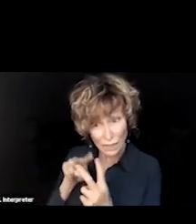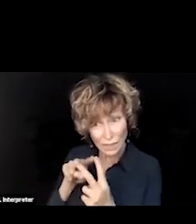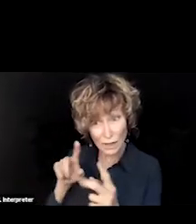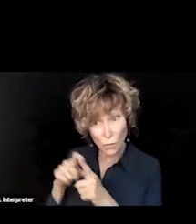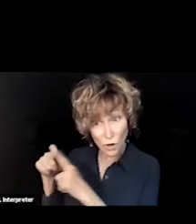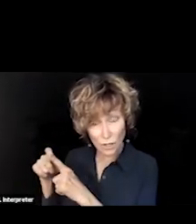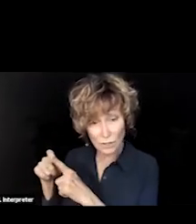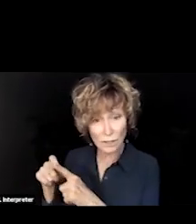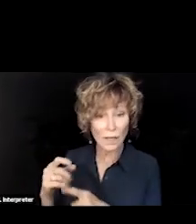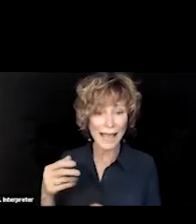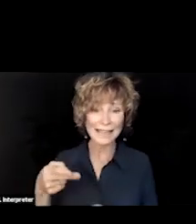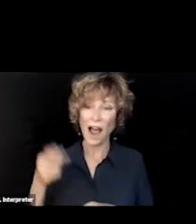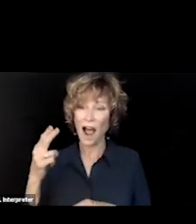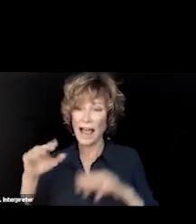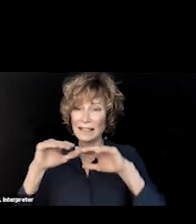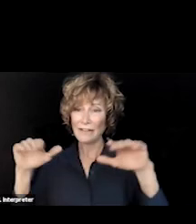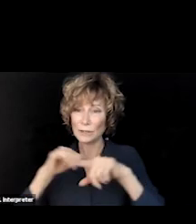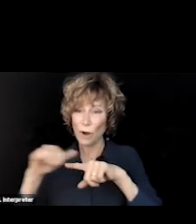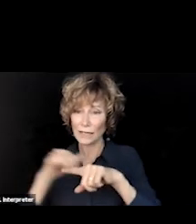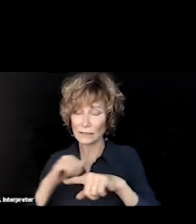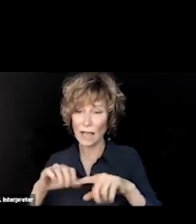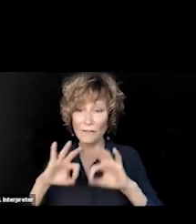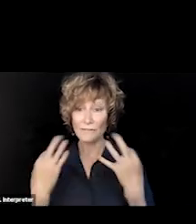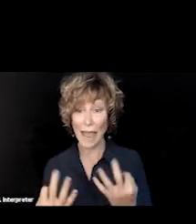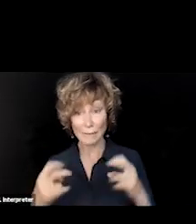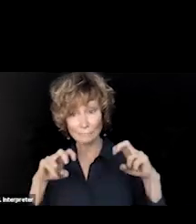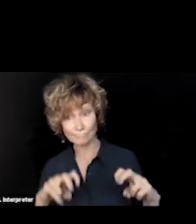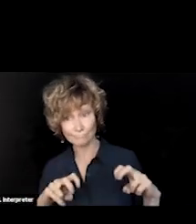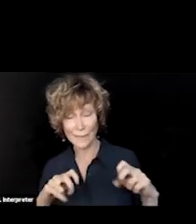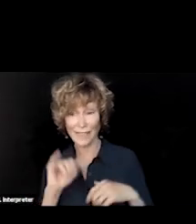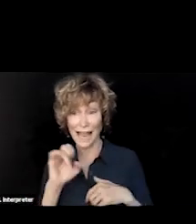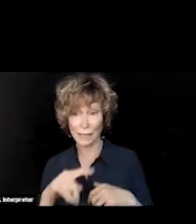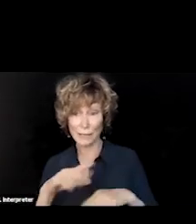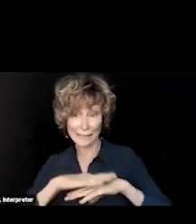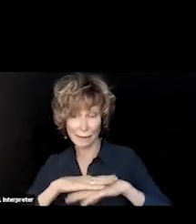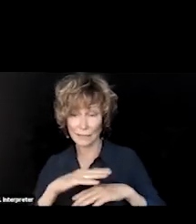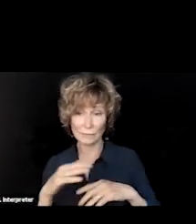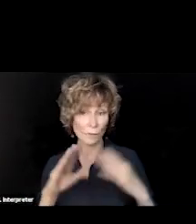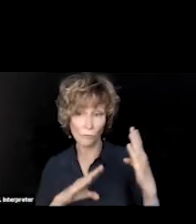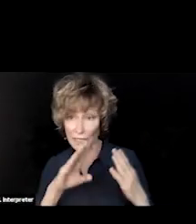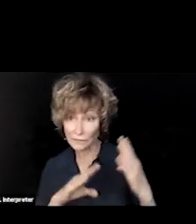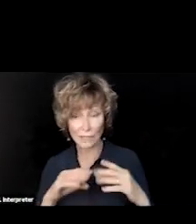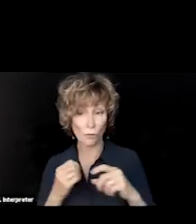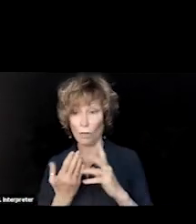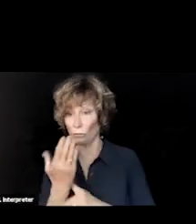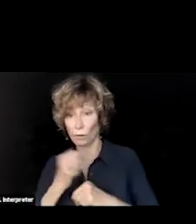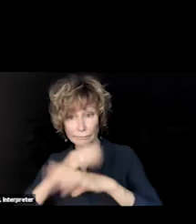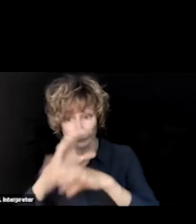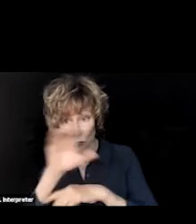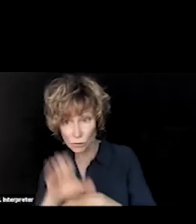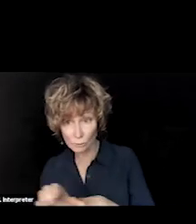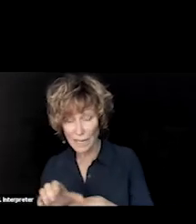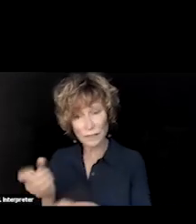high leverage practices? When families sit with us at the IEP table, whether it's in person or virtual, do they have the